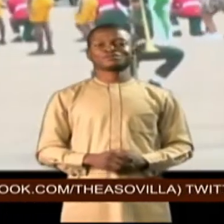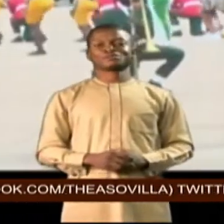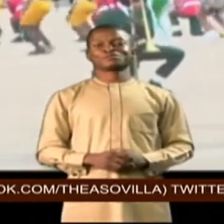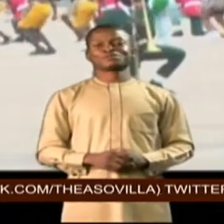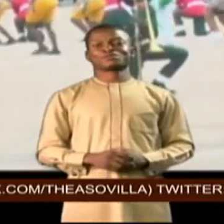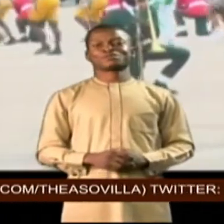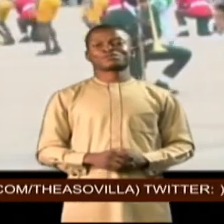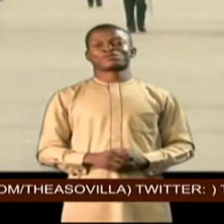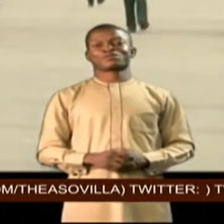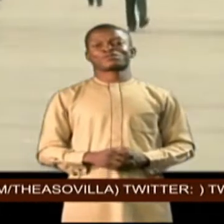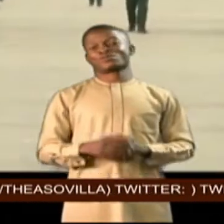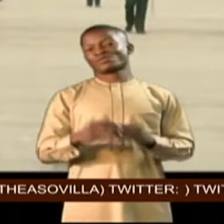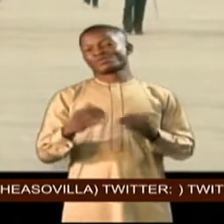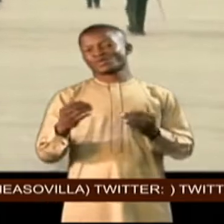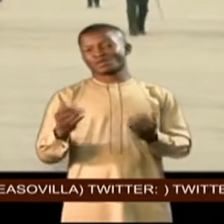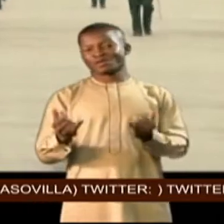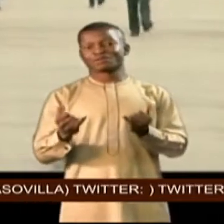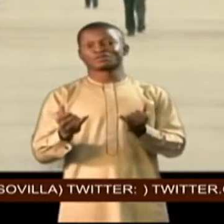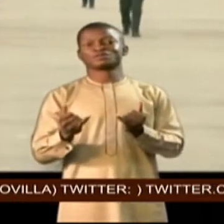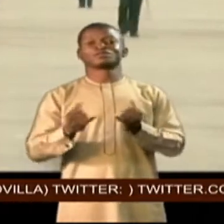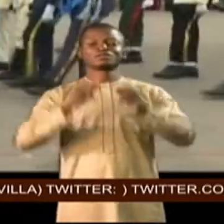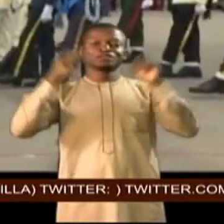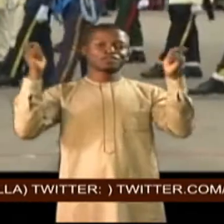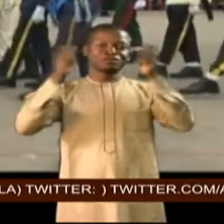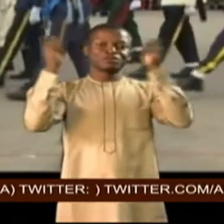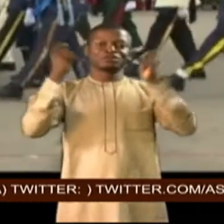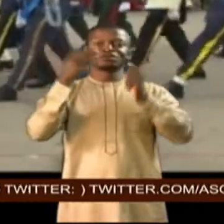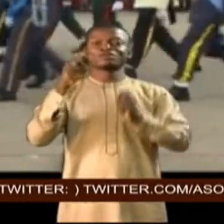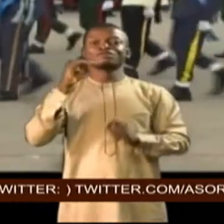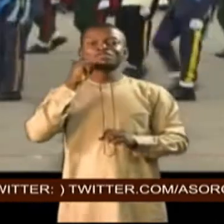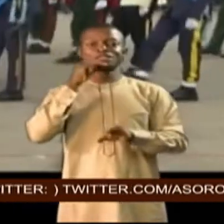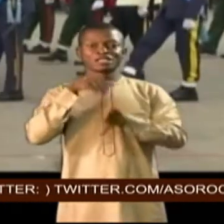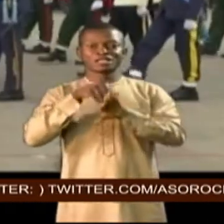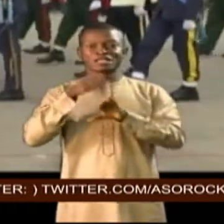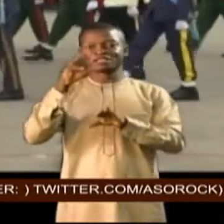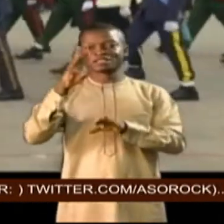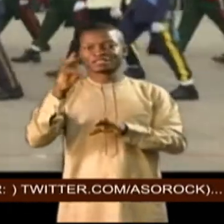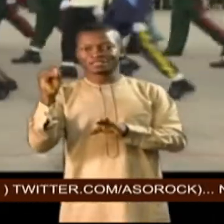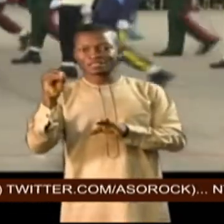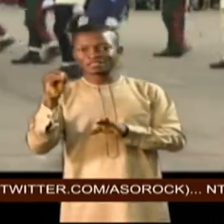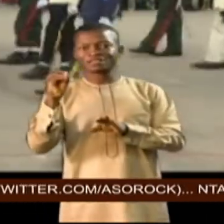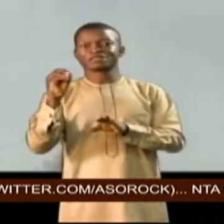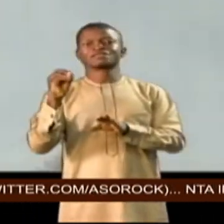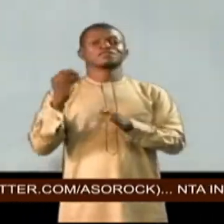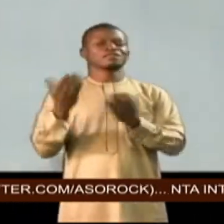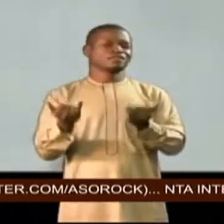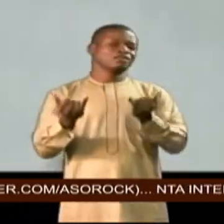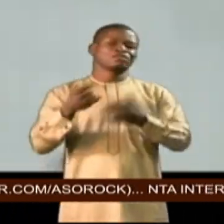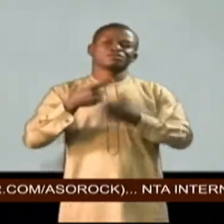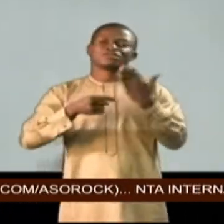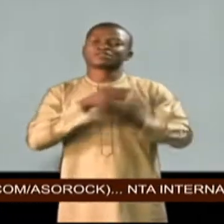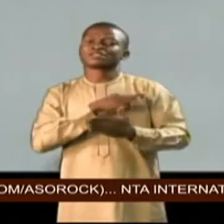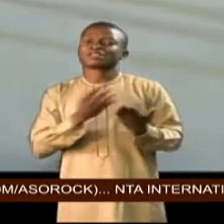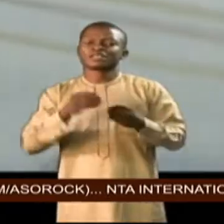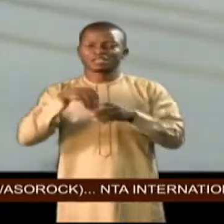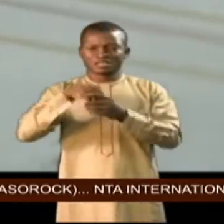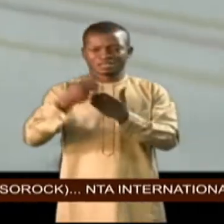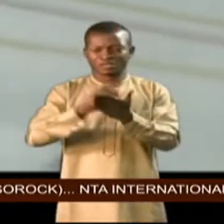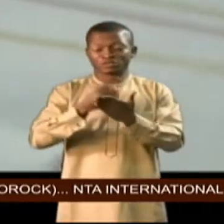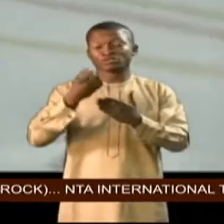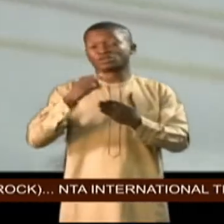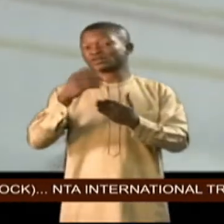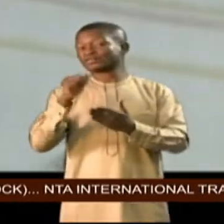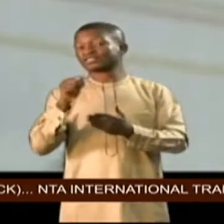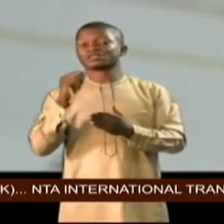The curtain might have fallen on the celebration of Nigeria at 60, but Nigerians are still engaged in discussions on the